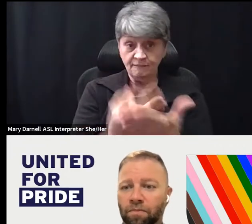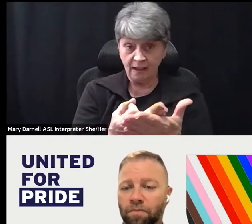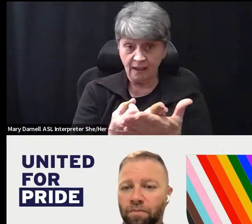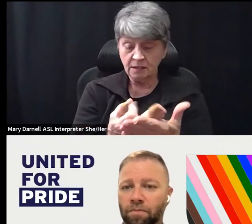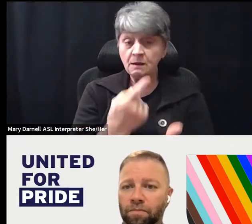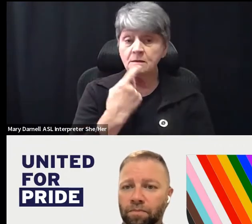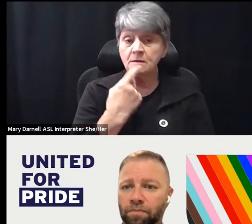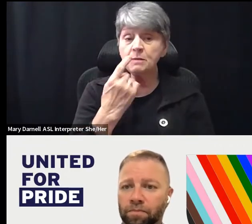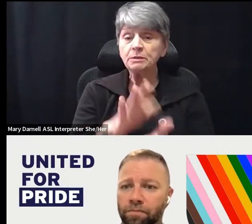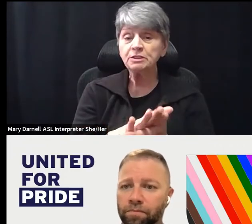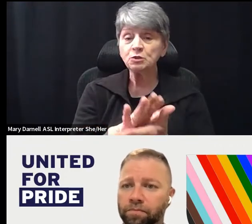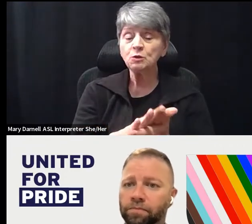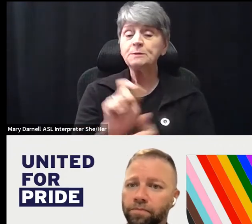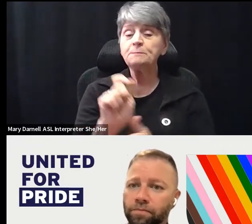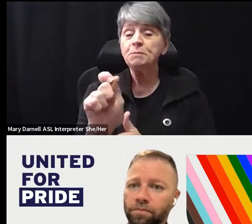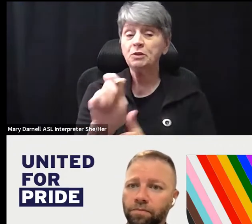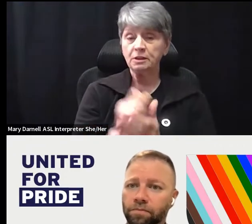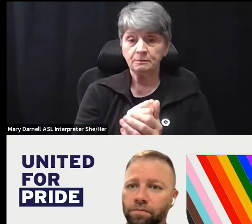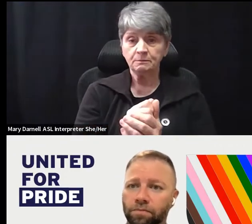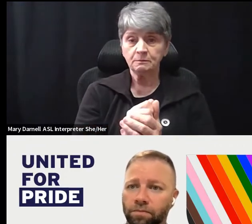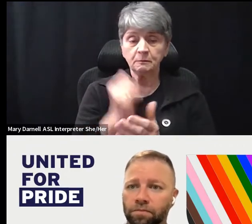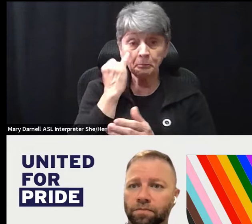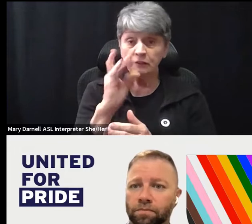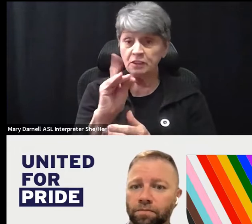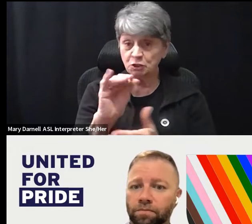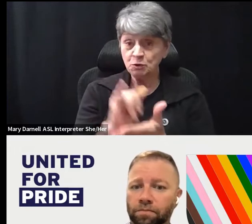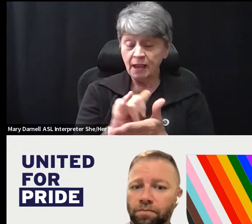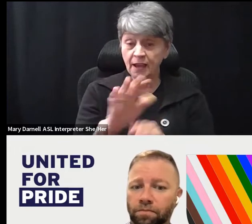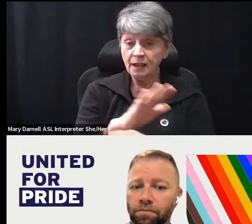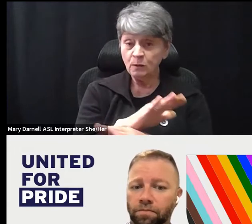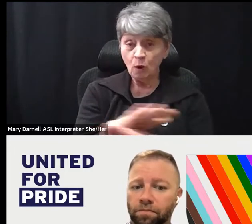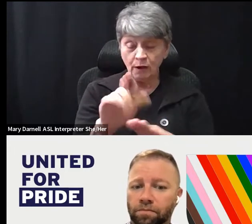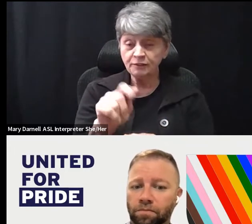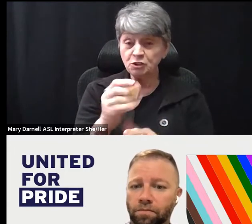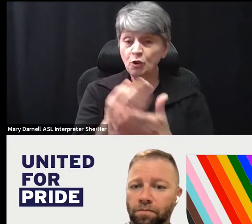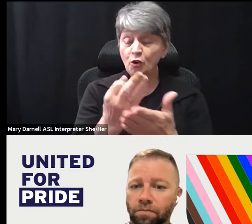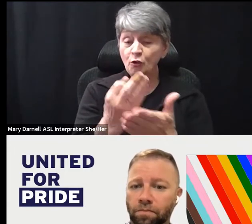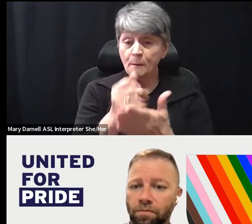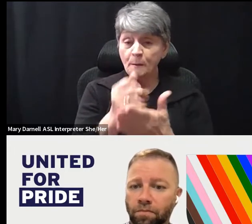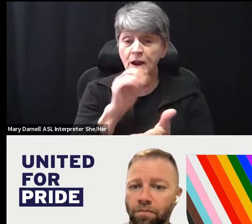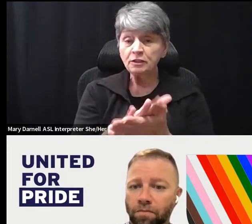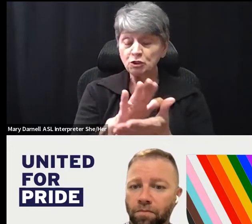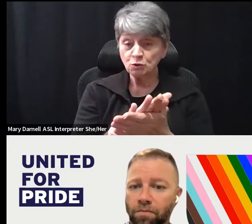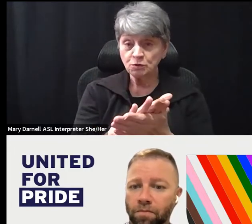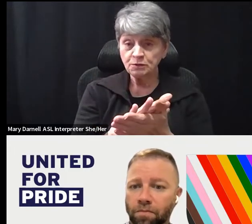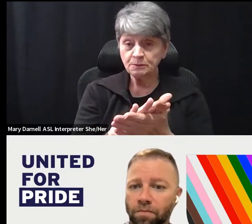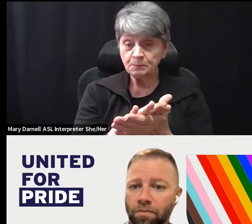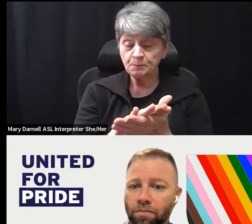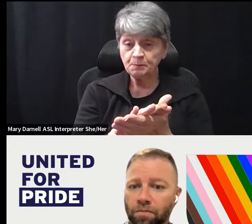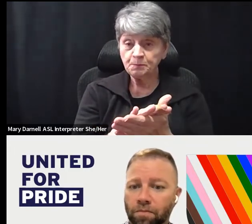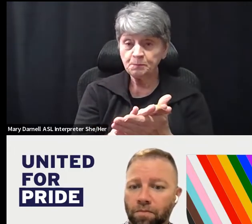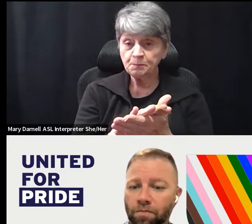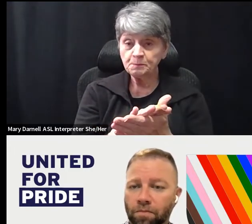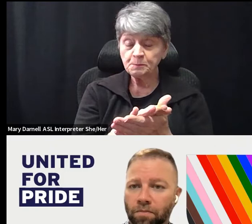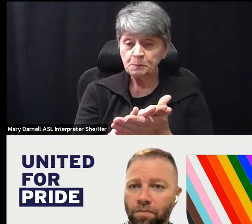if they wanted to do that, then they wouldn't have to fund private schools at all. I just want them also to know, I think there was a question about this,